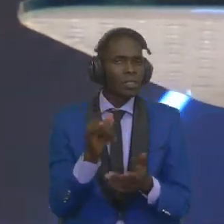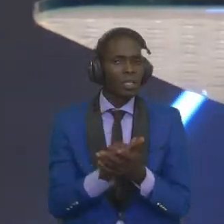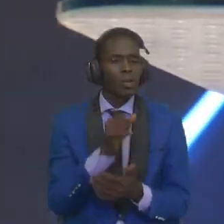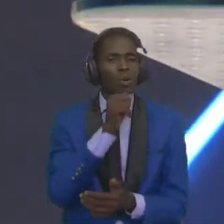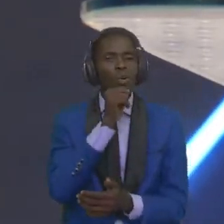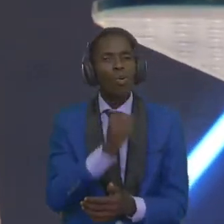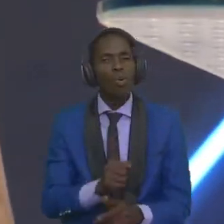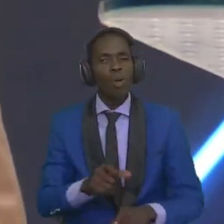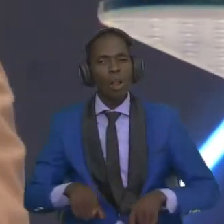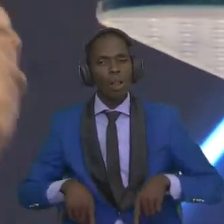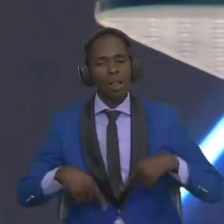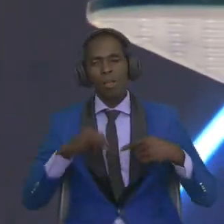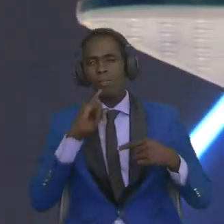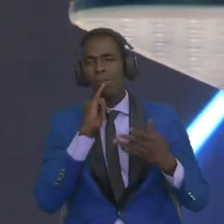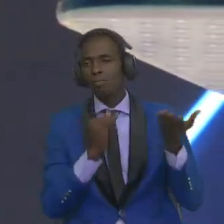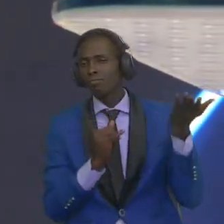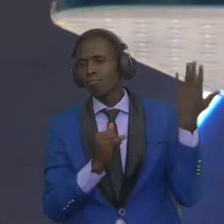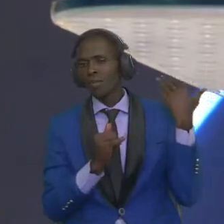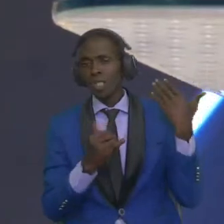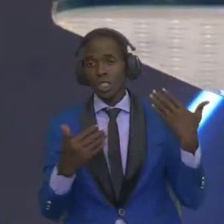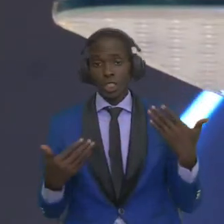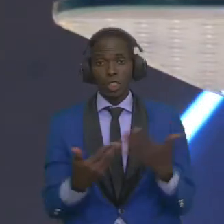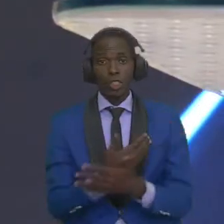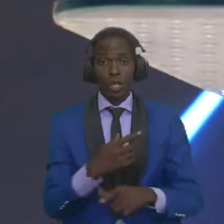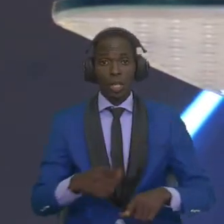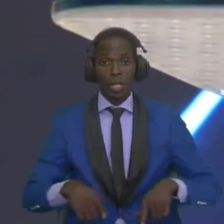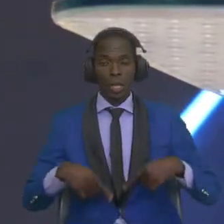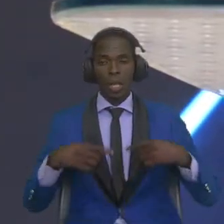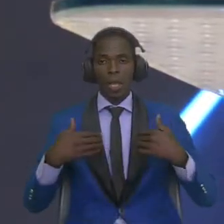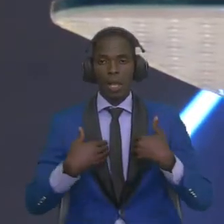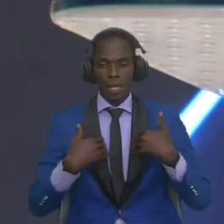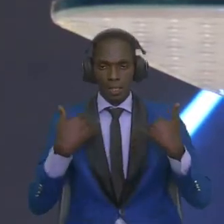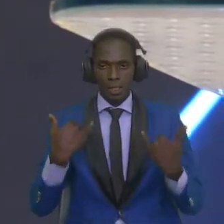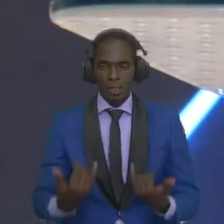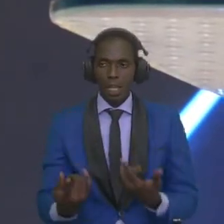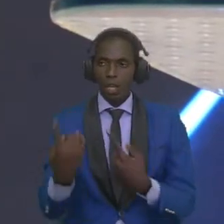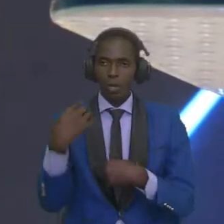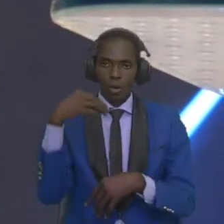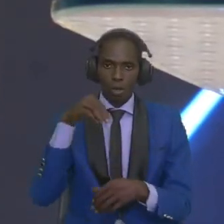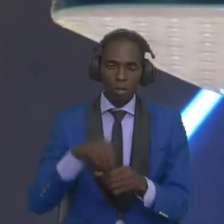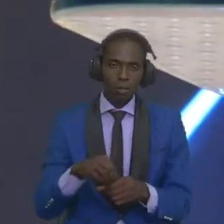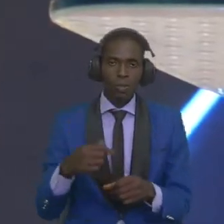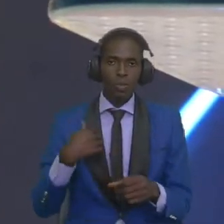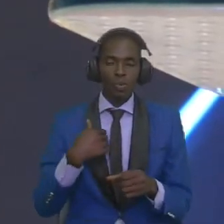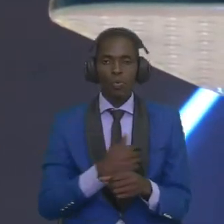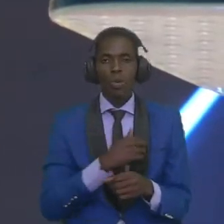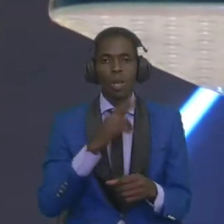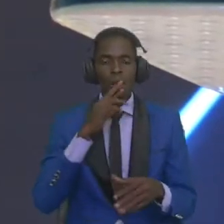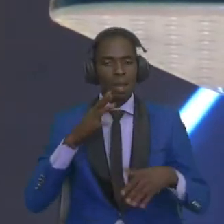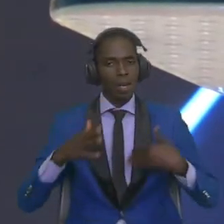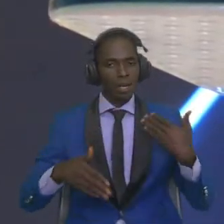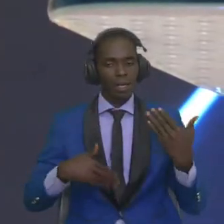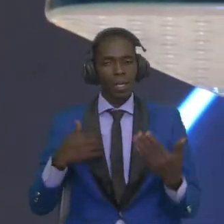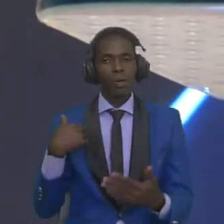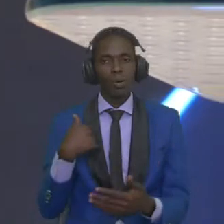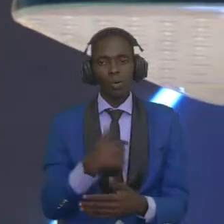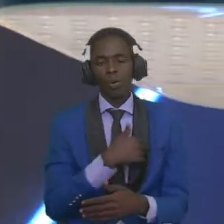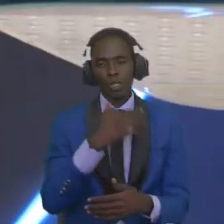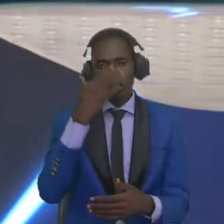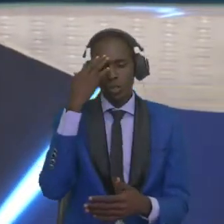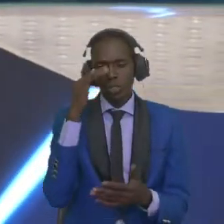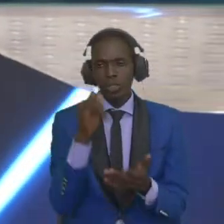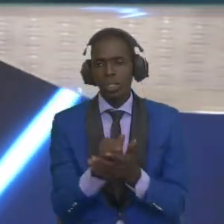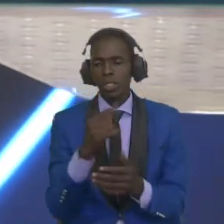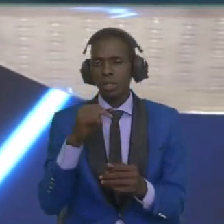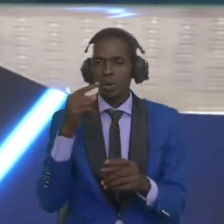old life is gone. The new life has now come. We are glad. We know that the word